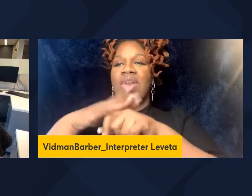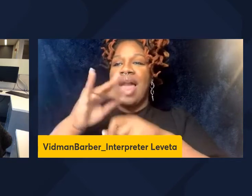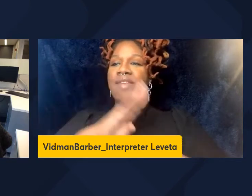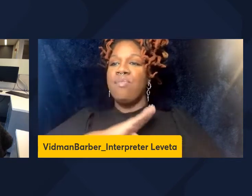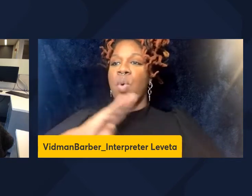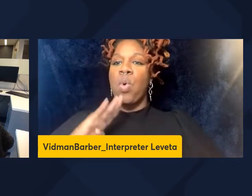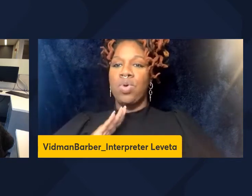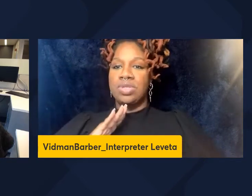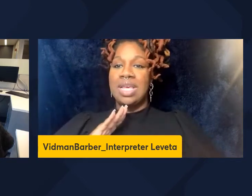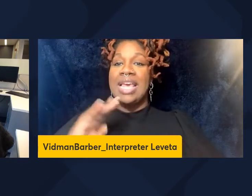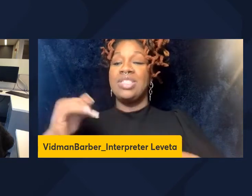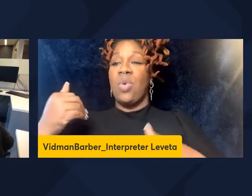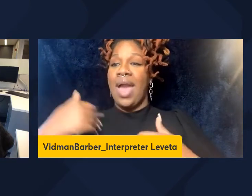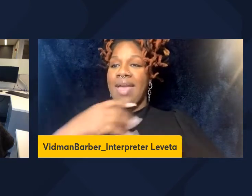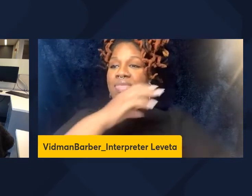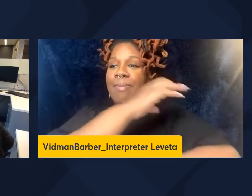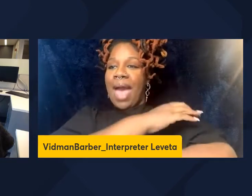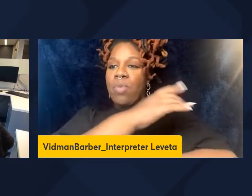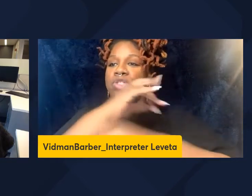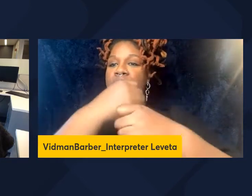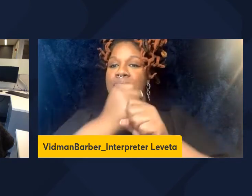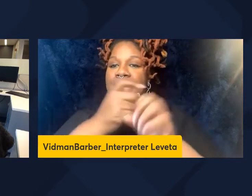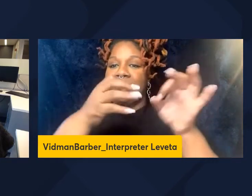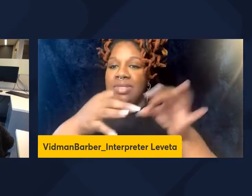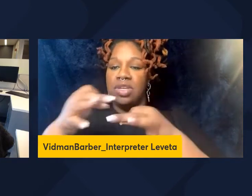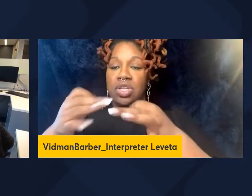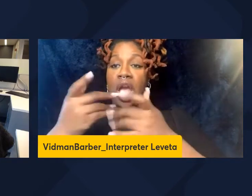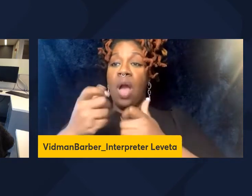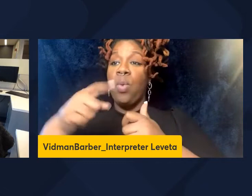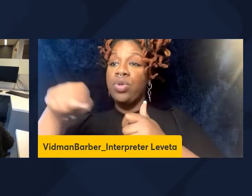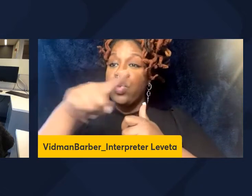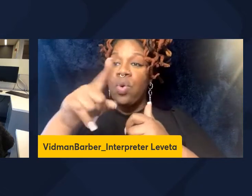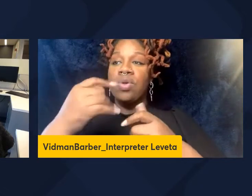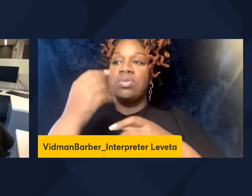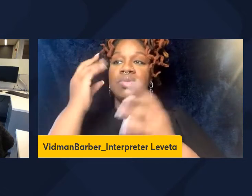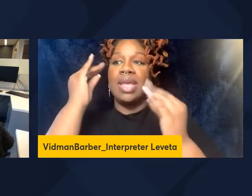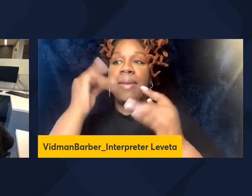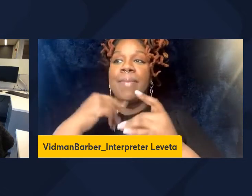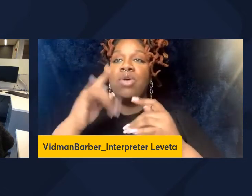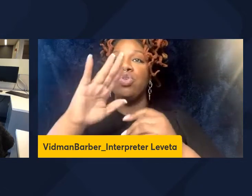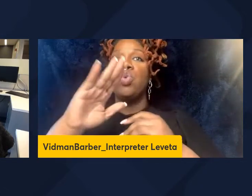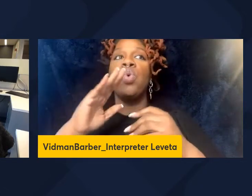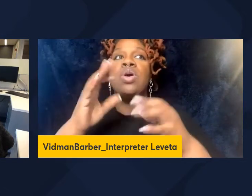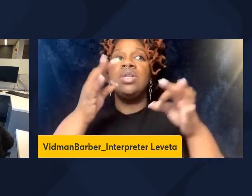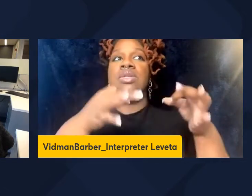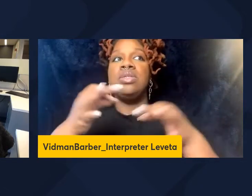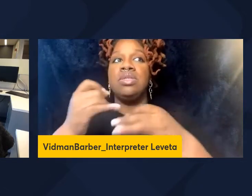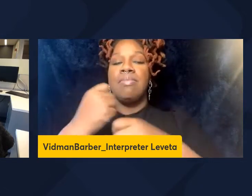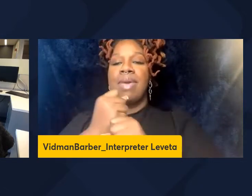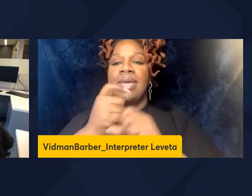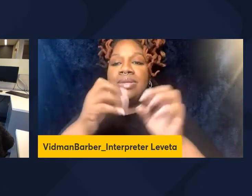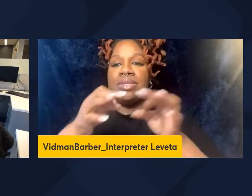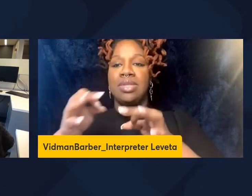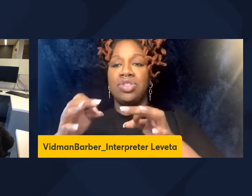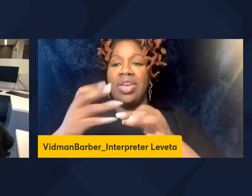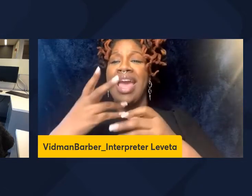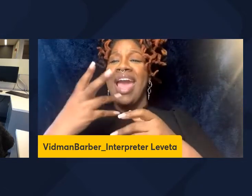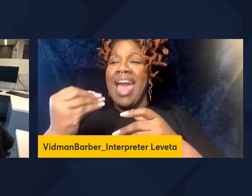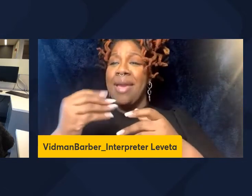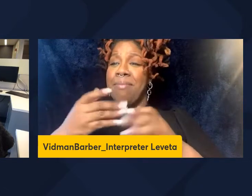so I want you all to be thinking about your decision making experience, and choose wisely what committees you sign up